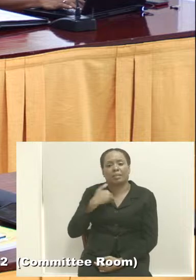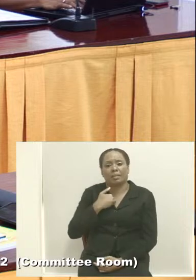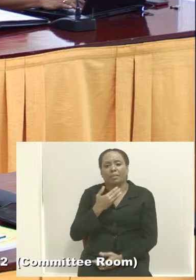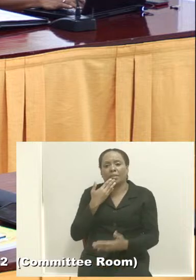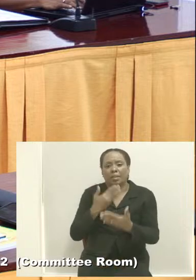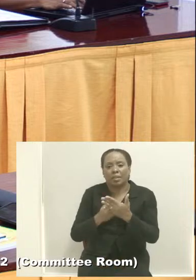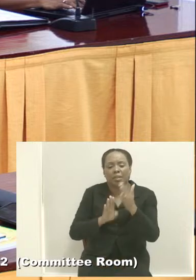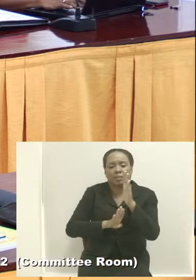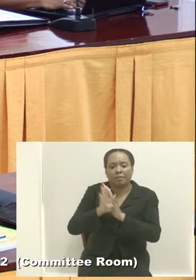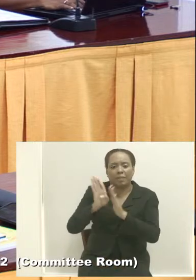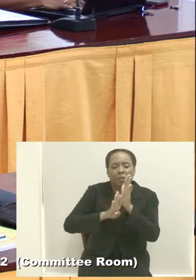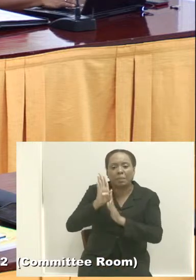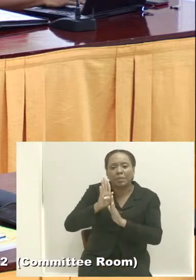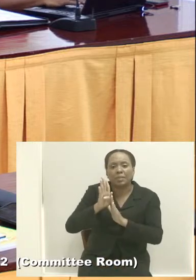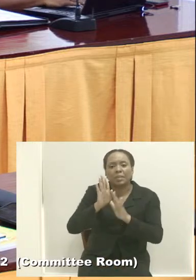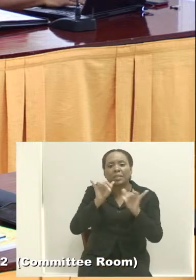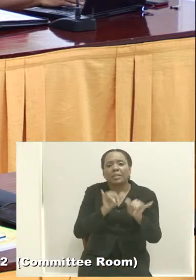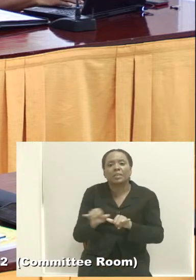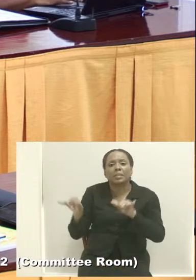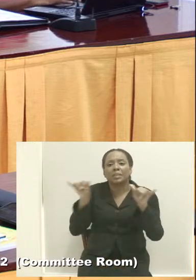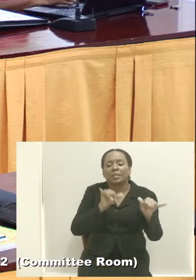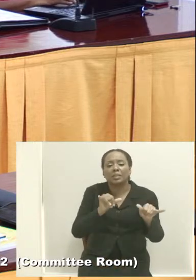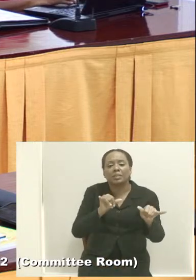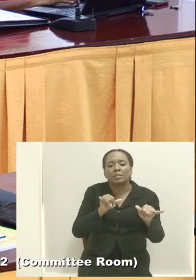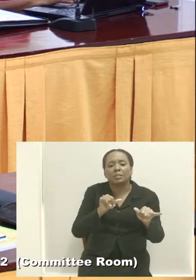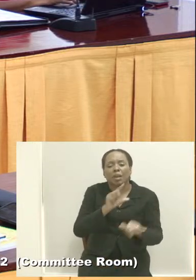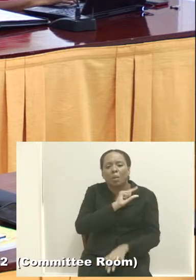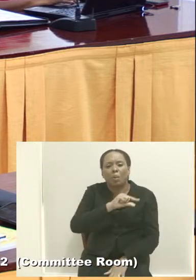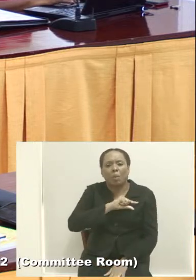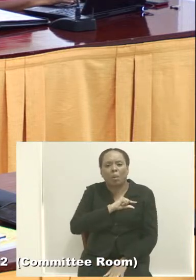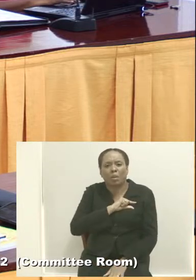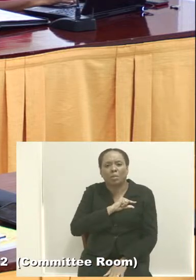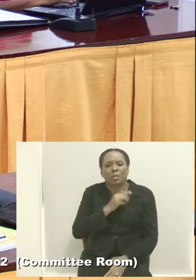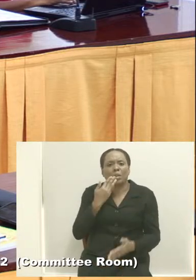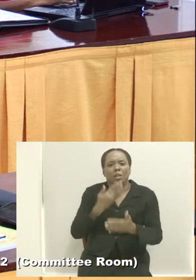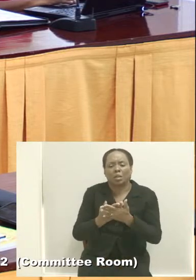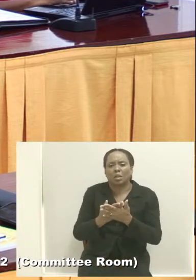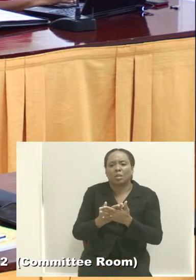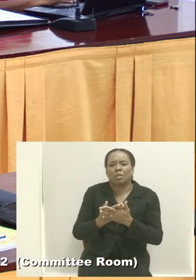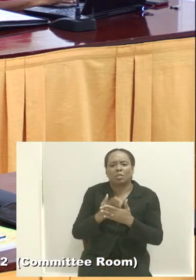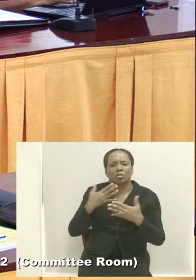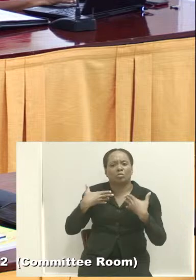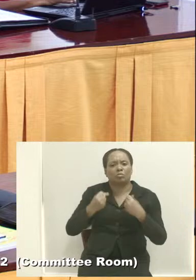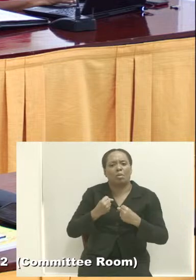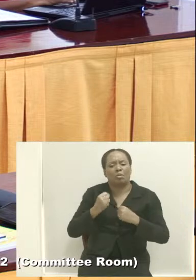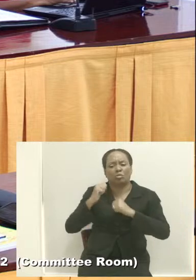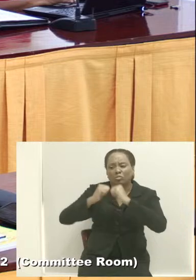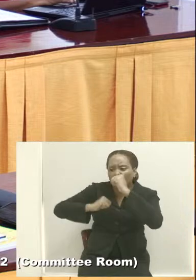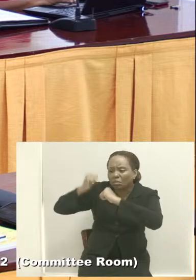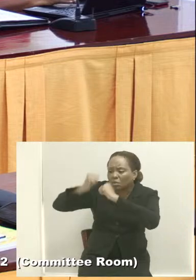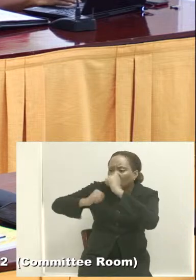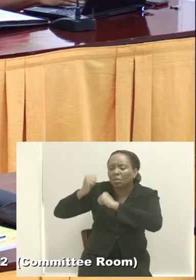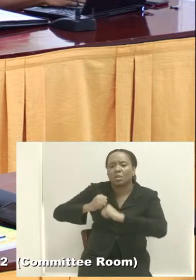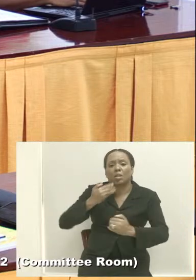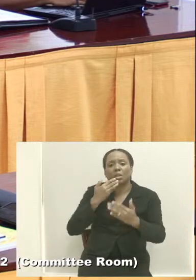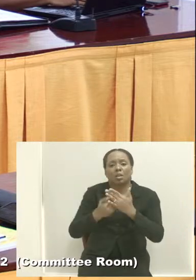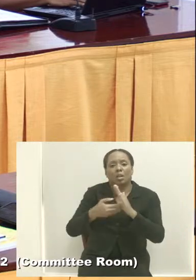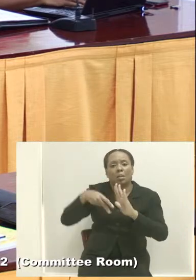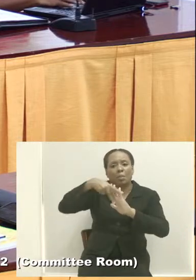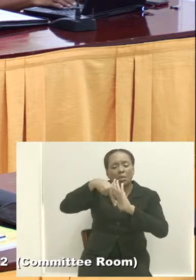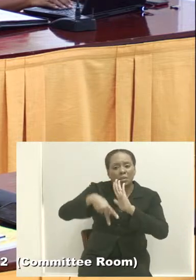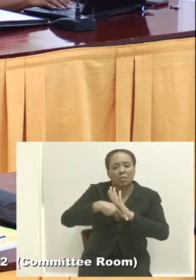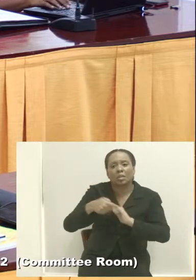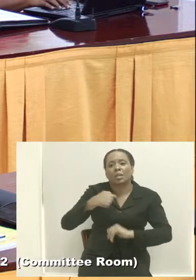infrastructure in Barbados that we take seriously, and a standards policy, I give you the assurance, ma'am, will be rolled out by the